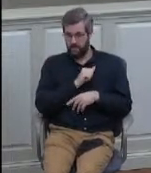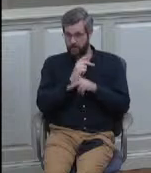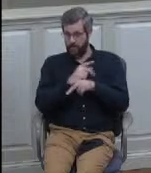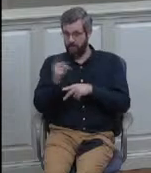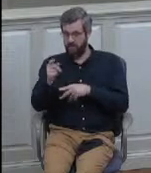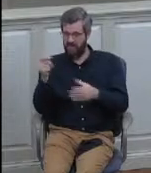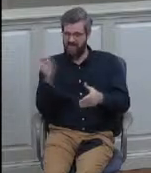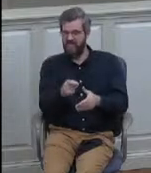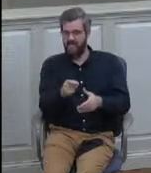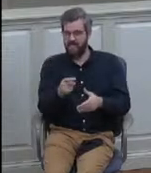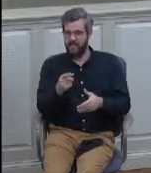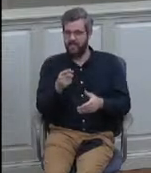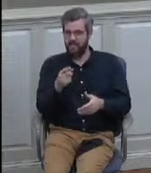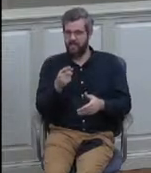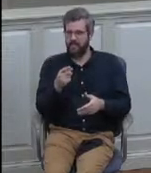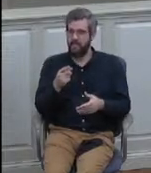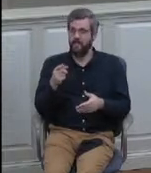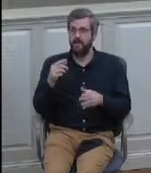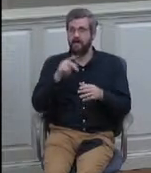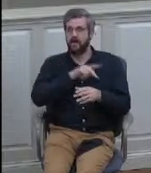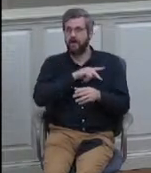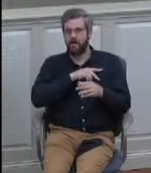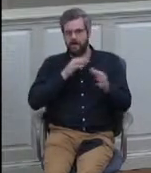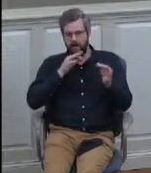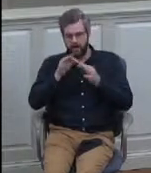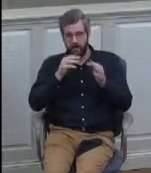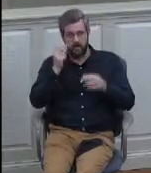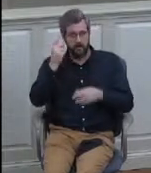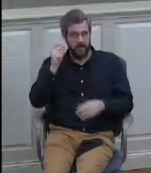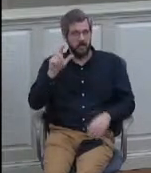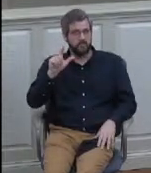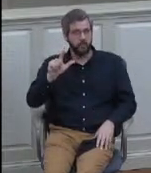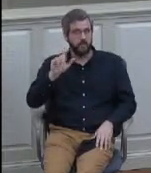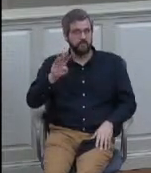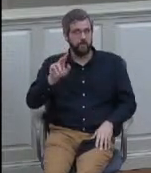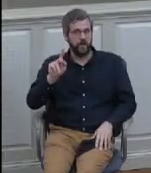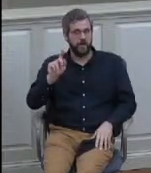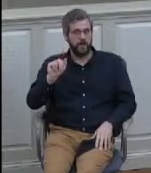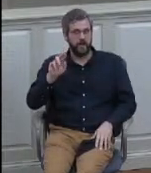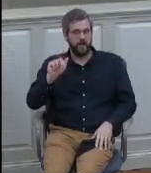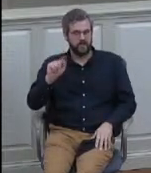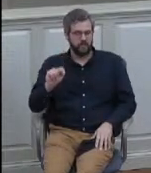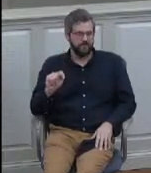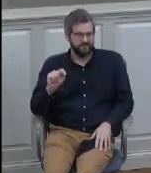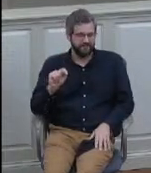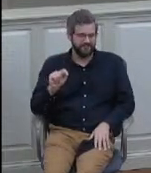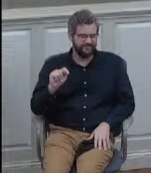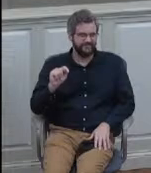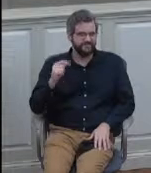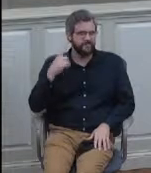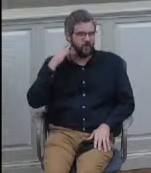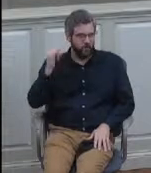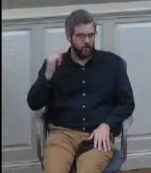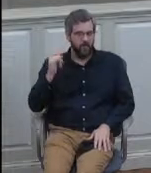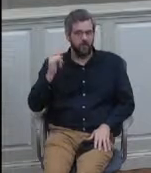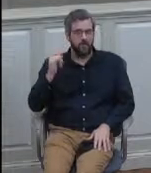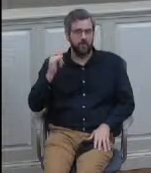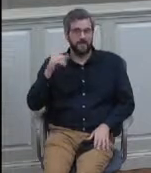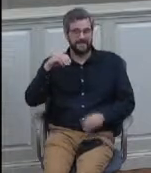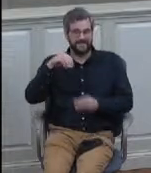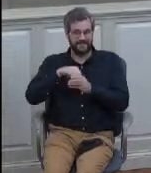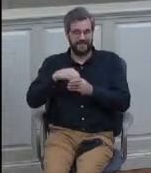You get hurt. Now, I want you to understand this is 24-karat gold, and it's got cloisonné in the